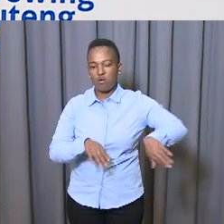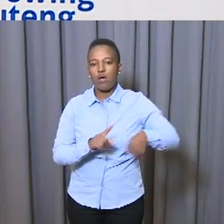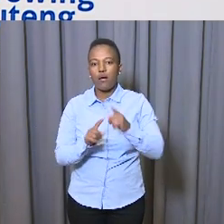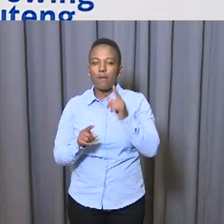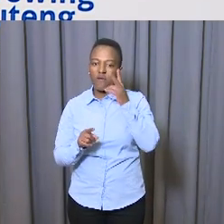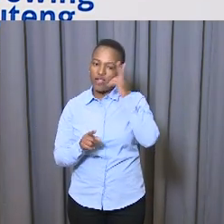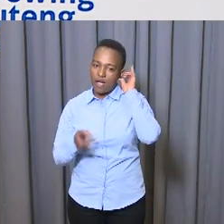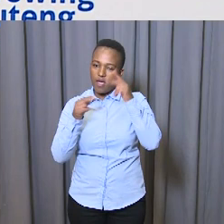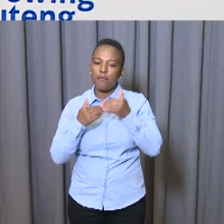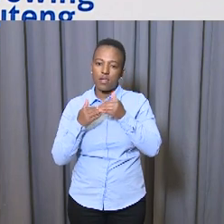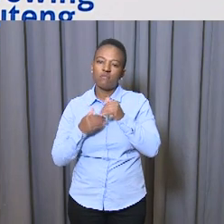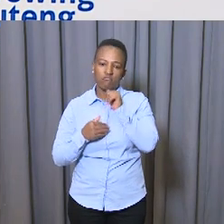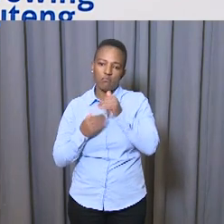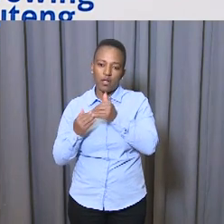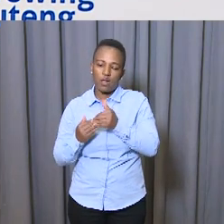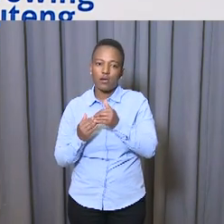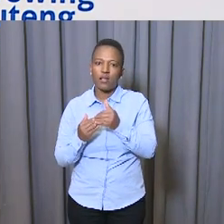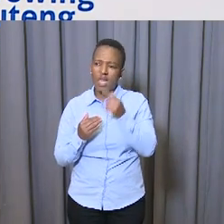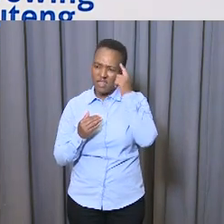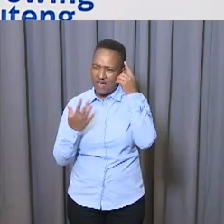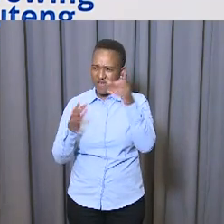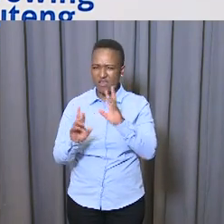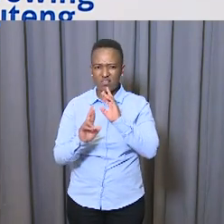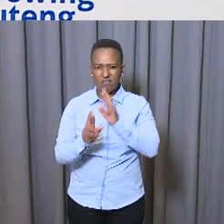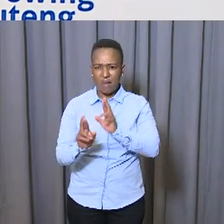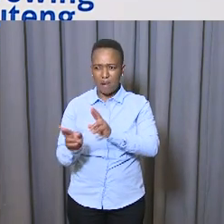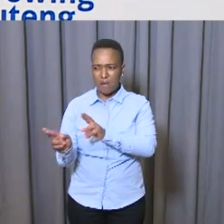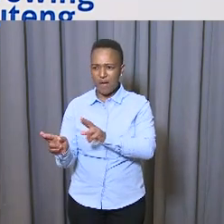so thank you so much. Thank you so much.